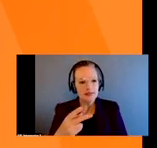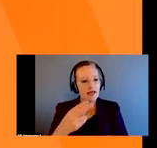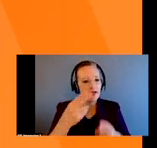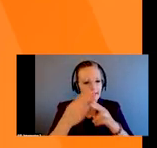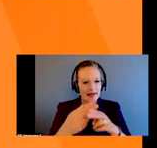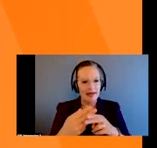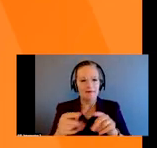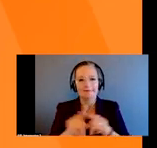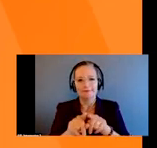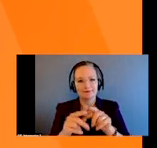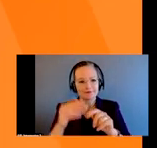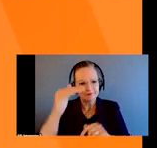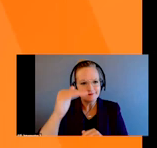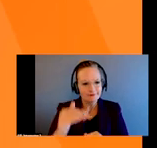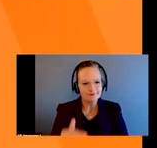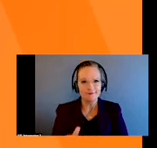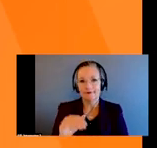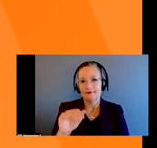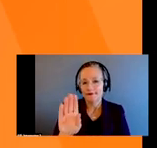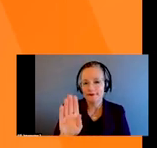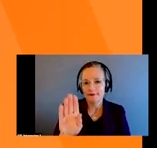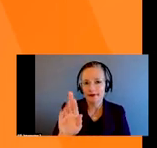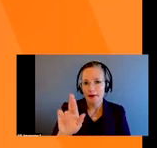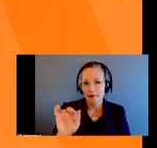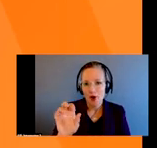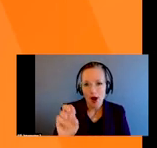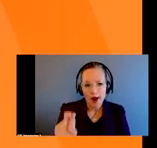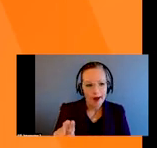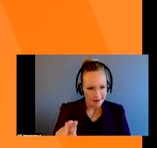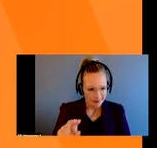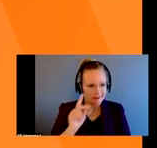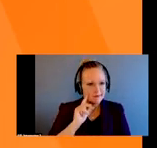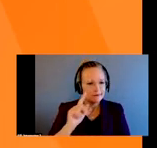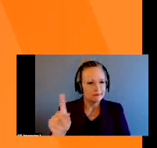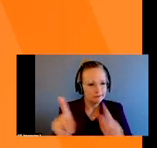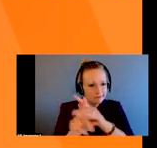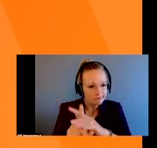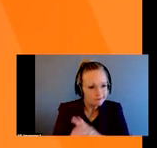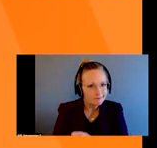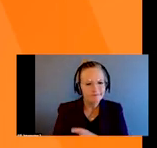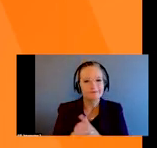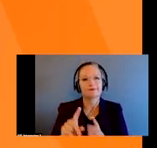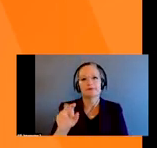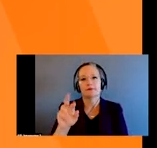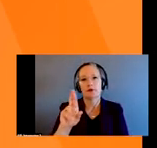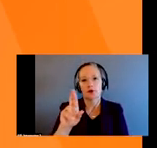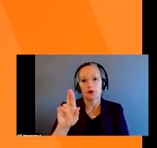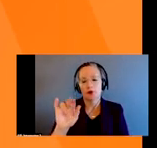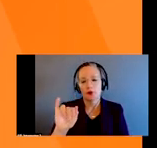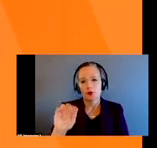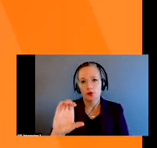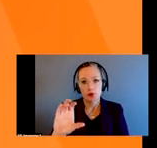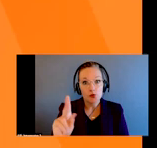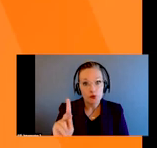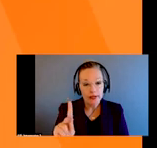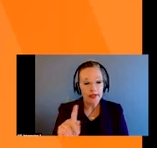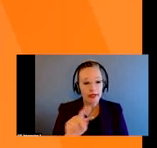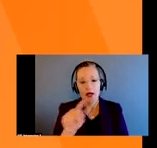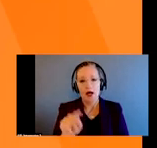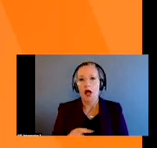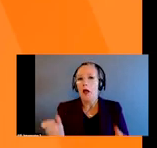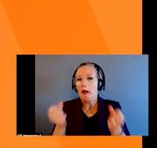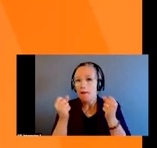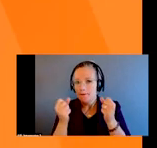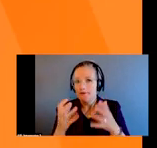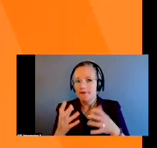Brian. You're going to see Brian a whole bunch. You're going to see Rick a whole bunch. You're going to see a whole bunch of people that I'm prospecting over and